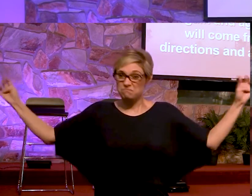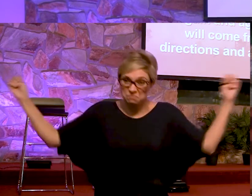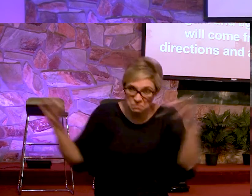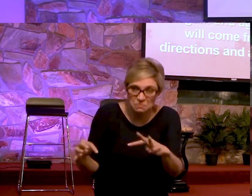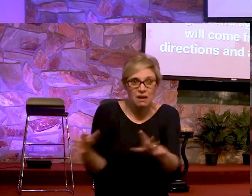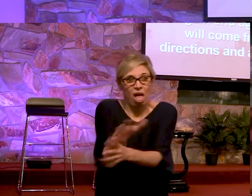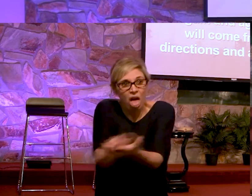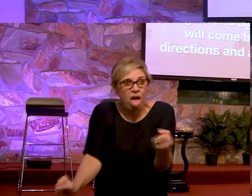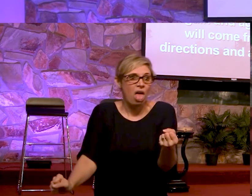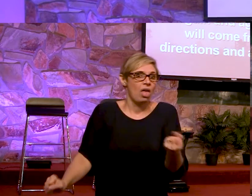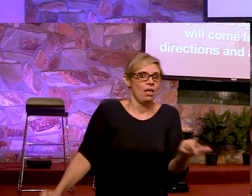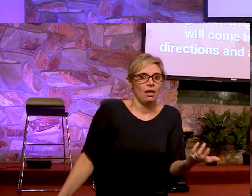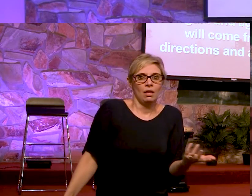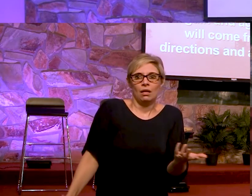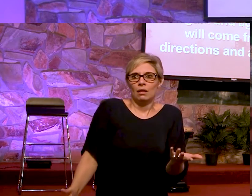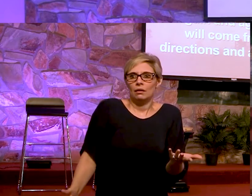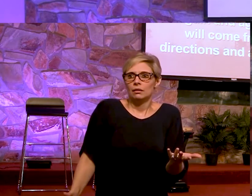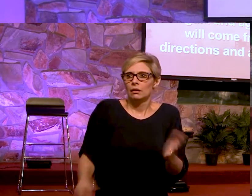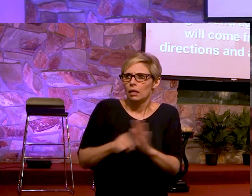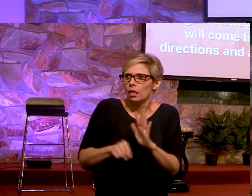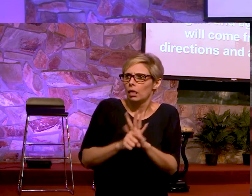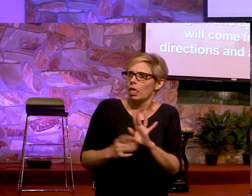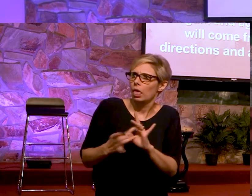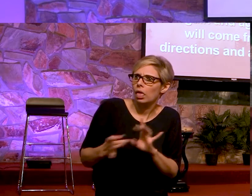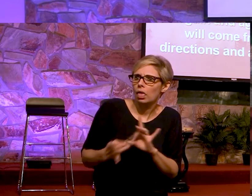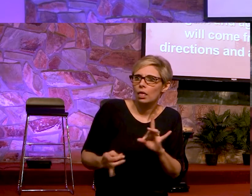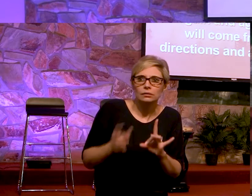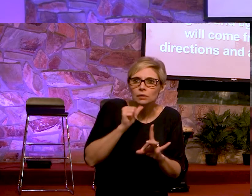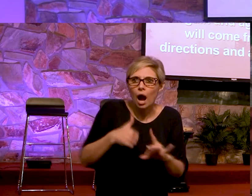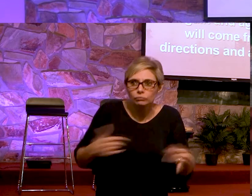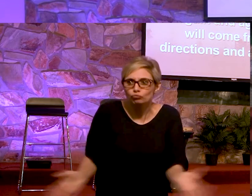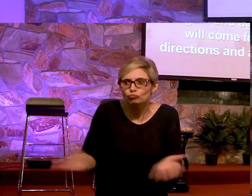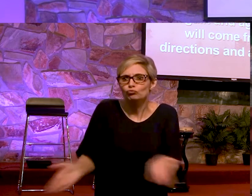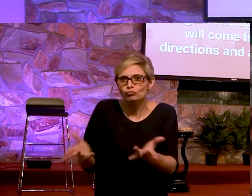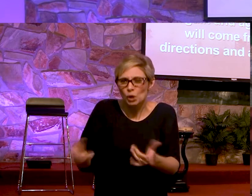discouraging message. Not a message of encouragement.